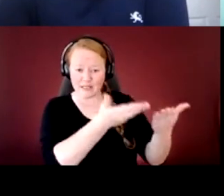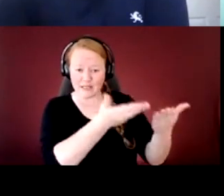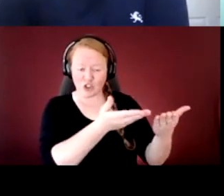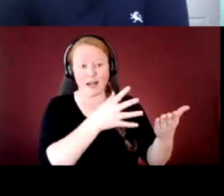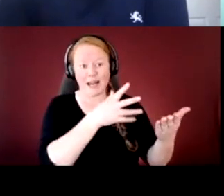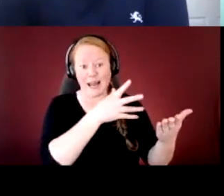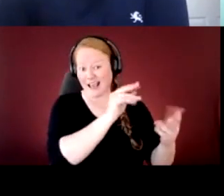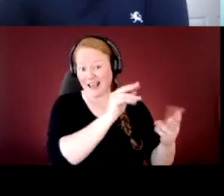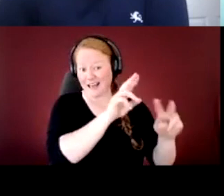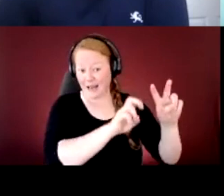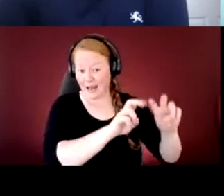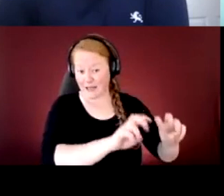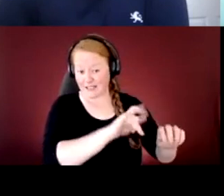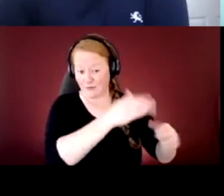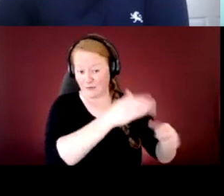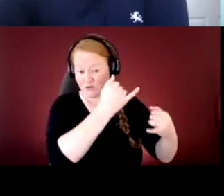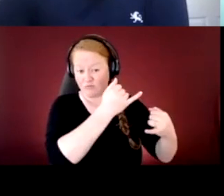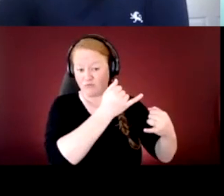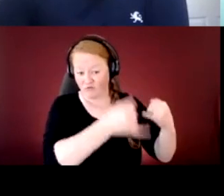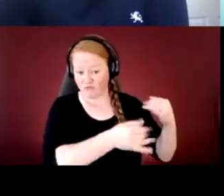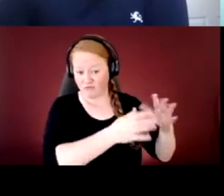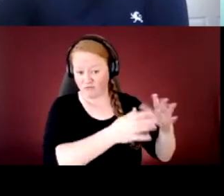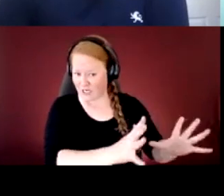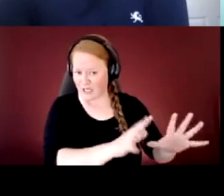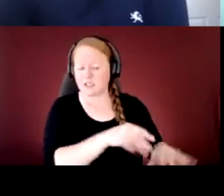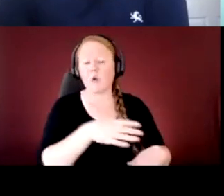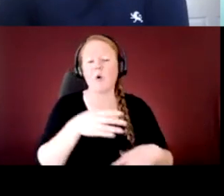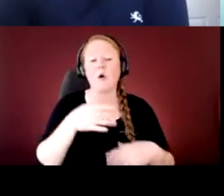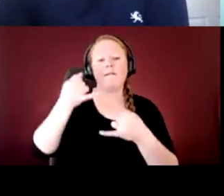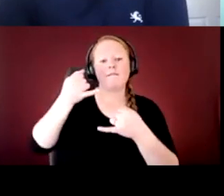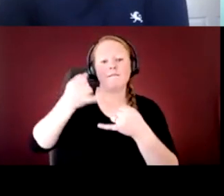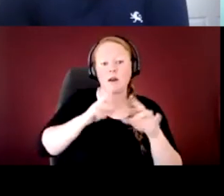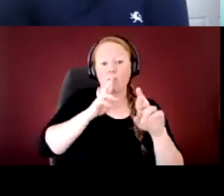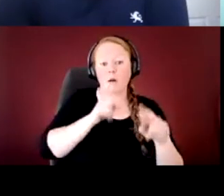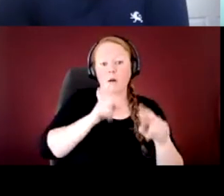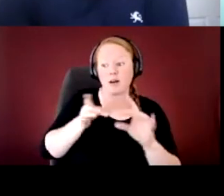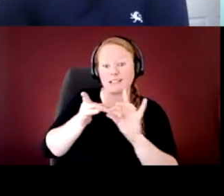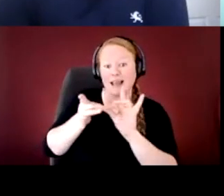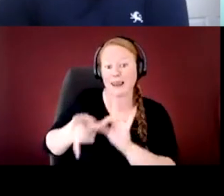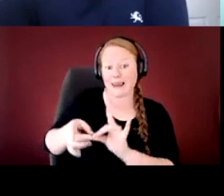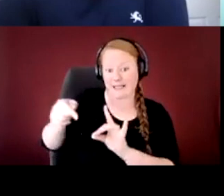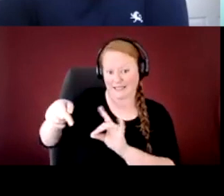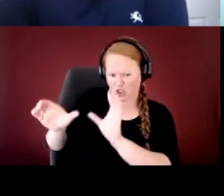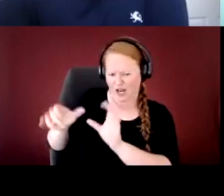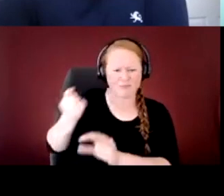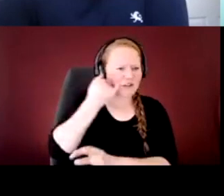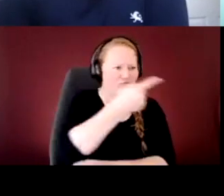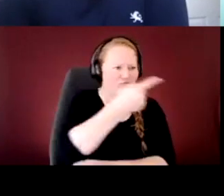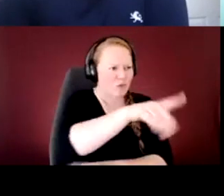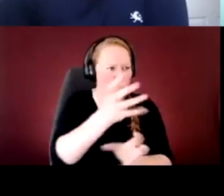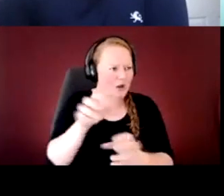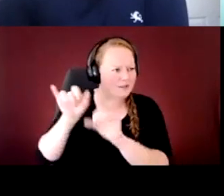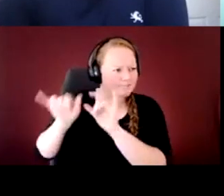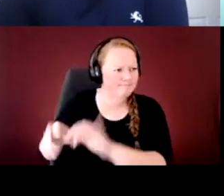finalized. The final report, the link has been dropped in the chat if someone wants to drop it again. That report